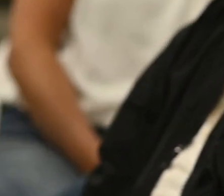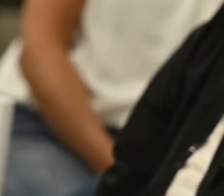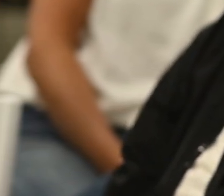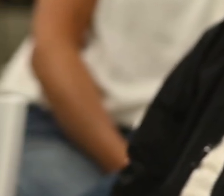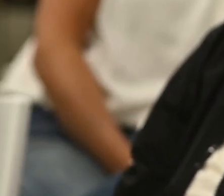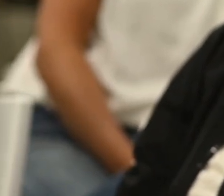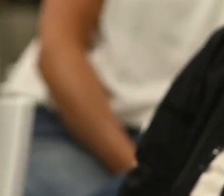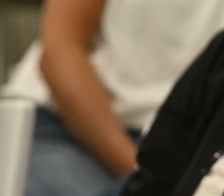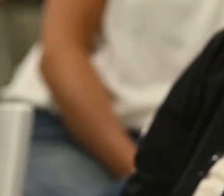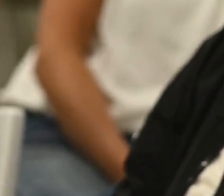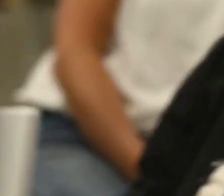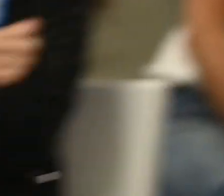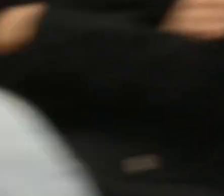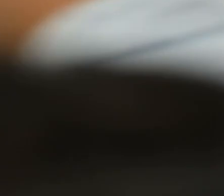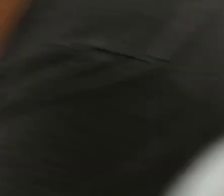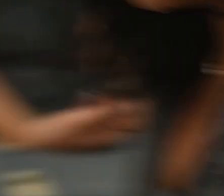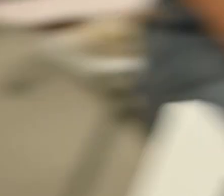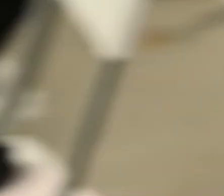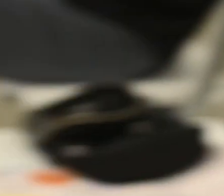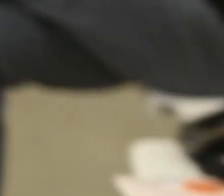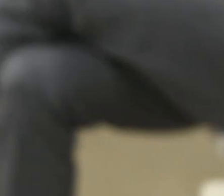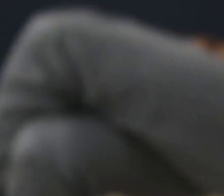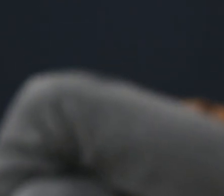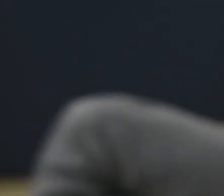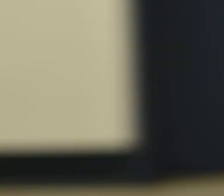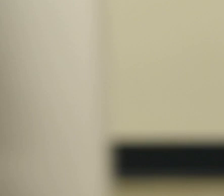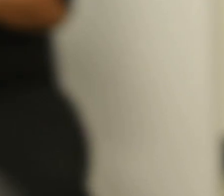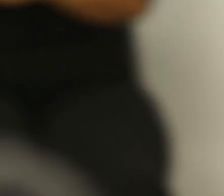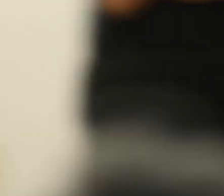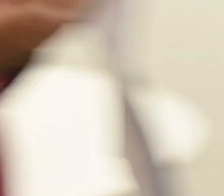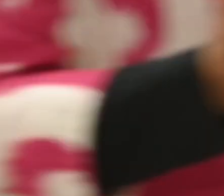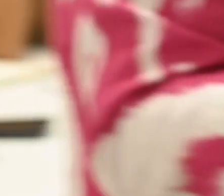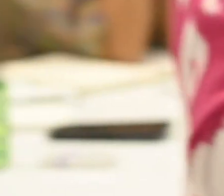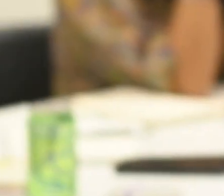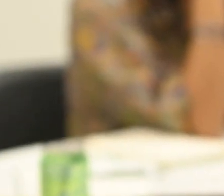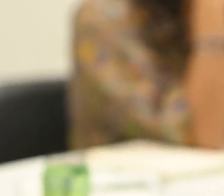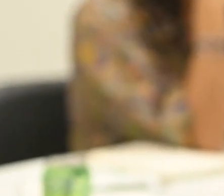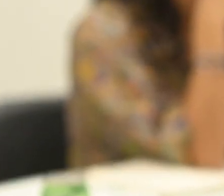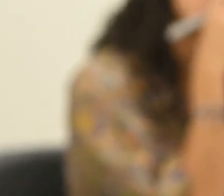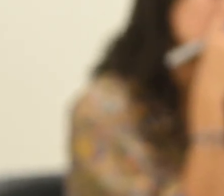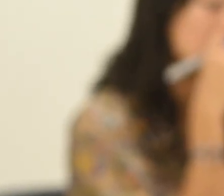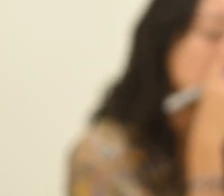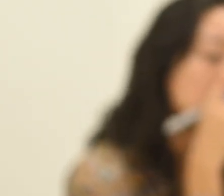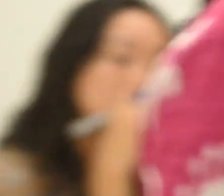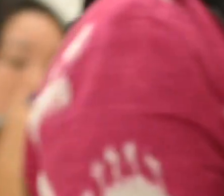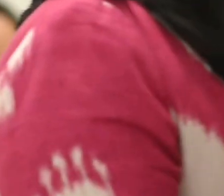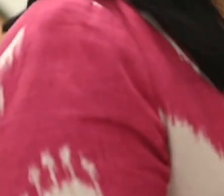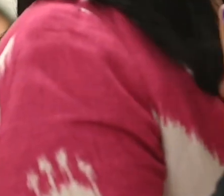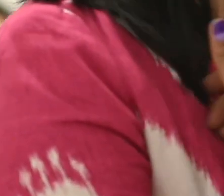because in most nonprofits, like, we don't get the privilege of saying, oh, I found my role, right, and it works,